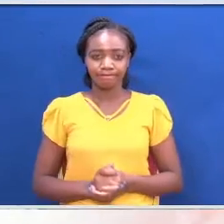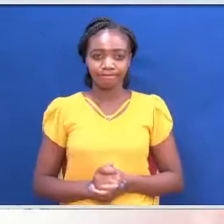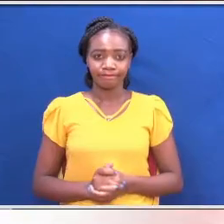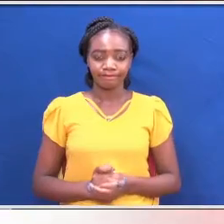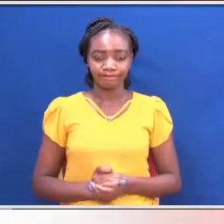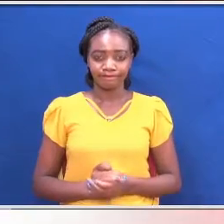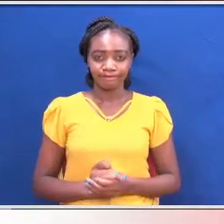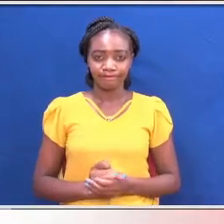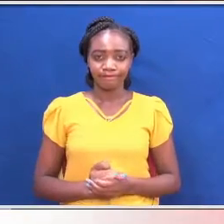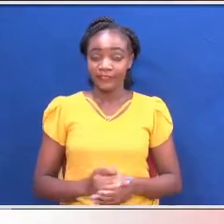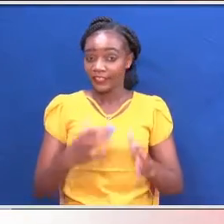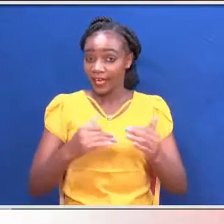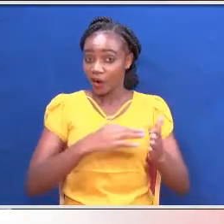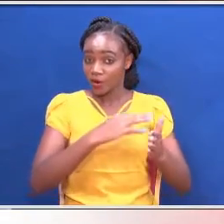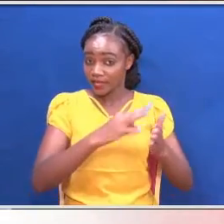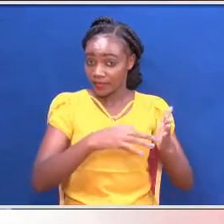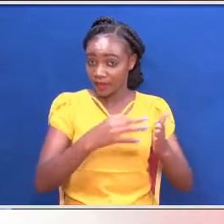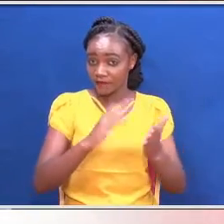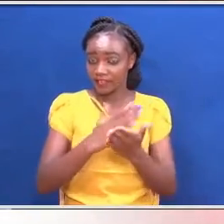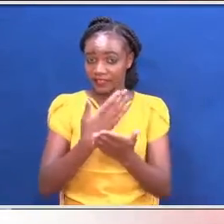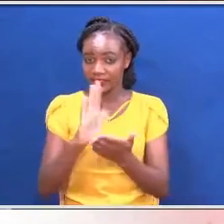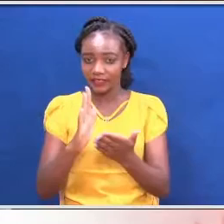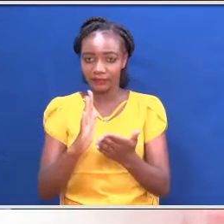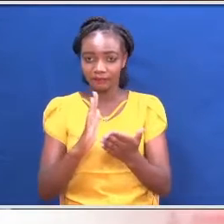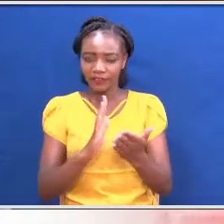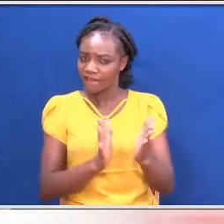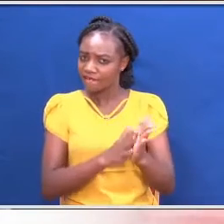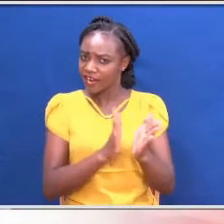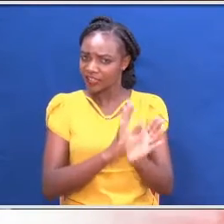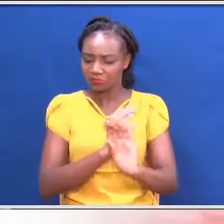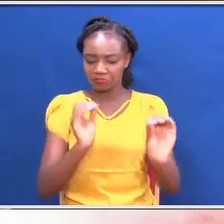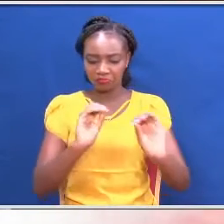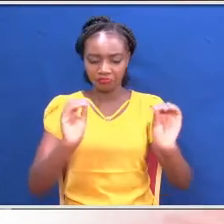sector have stopped turning as fast as they did,